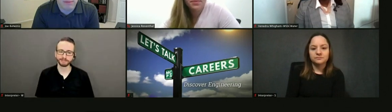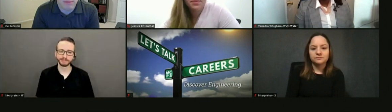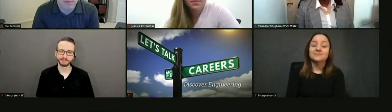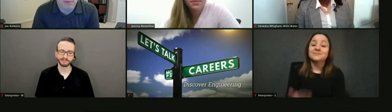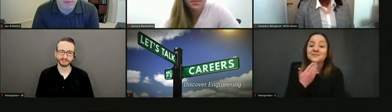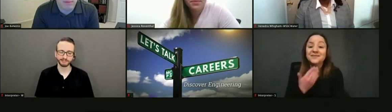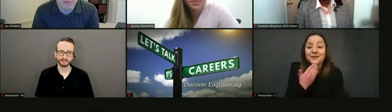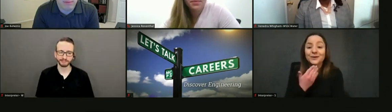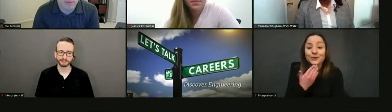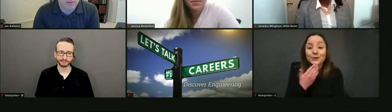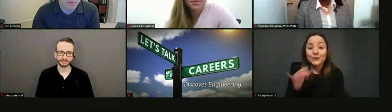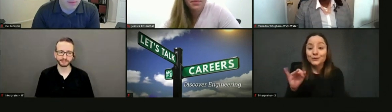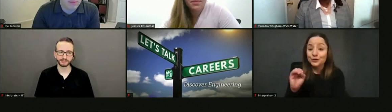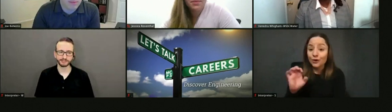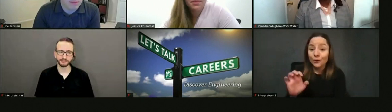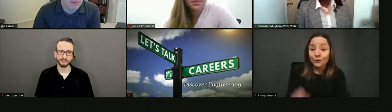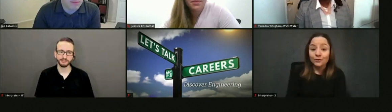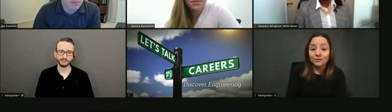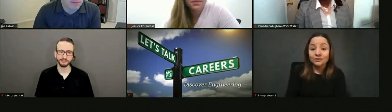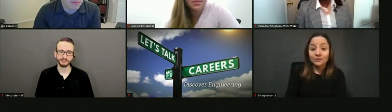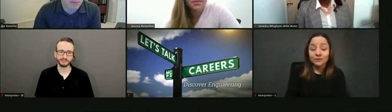Thank you. Joe?